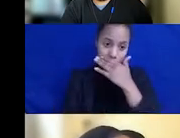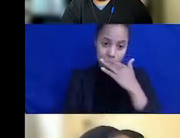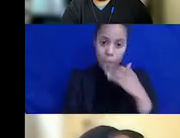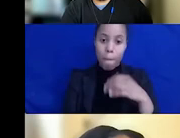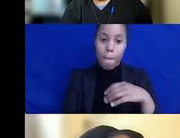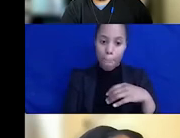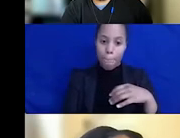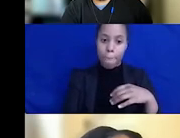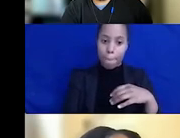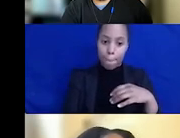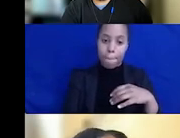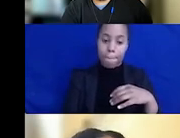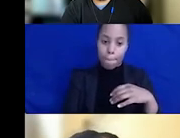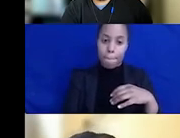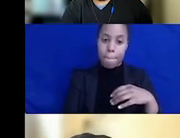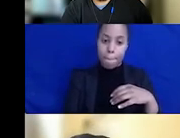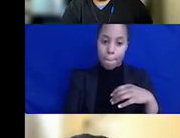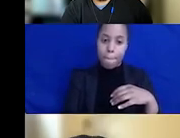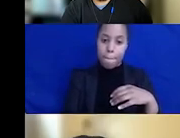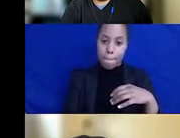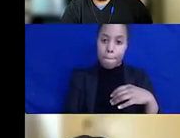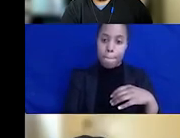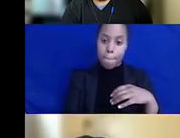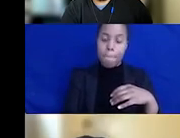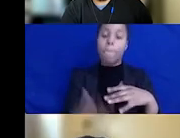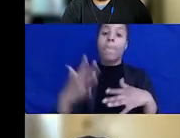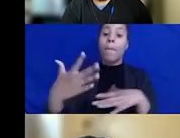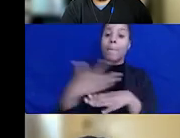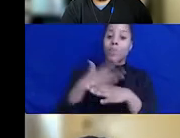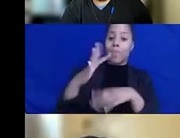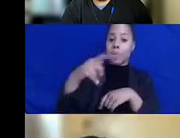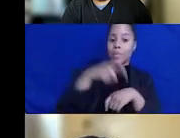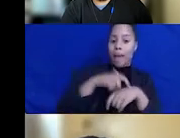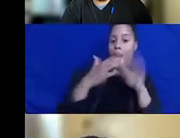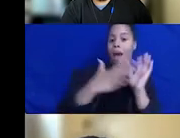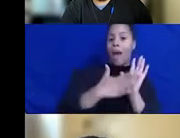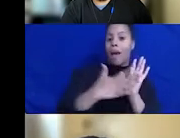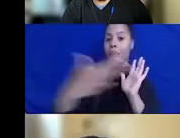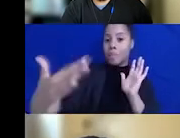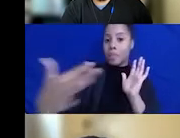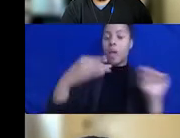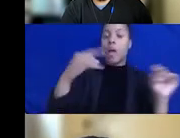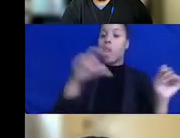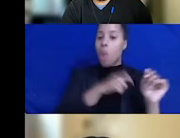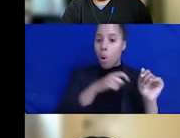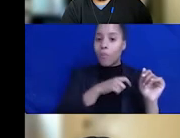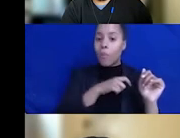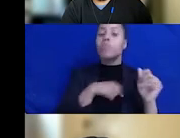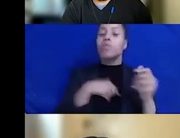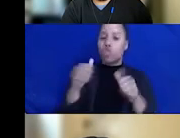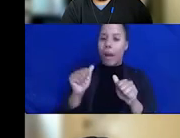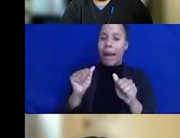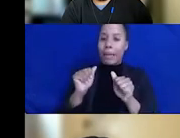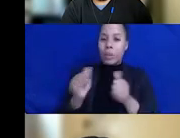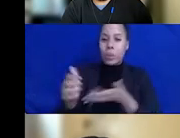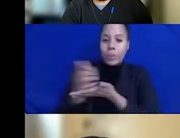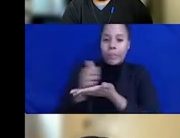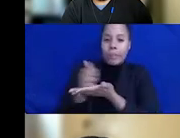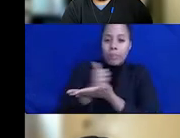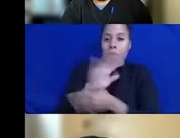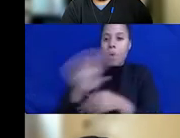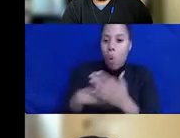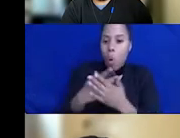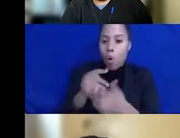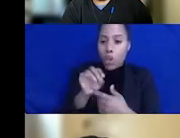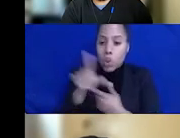that, like, you know, between those times, all the while, law enforcement is trying to get all those tools back. You know, they are